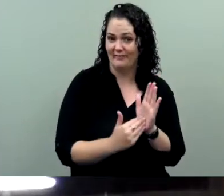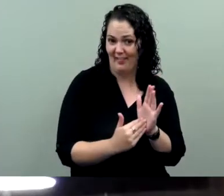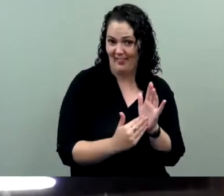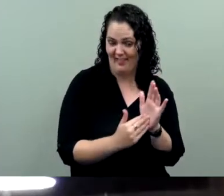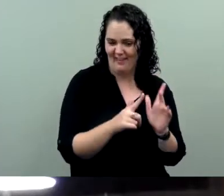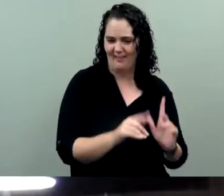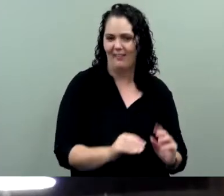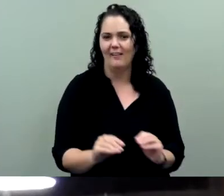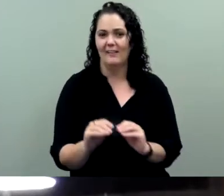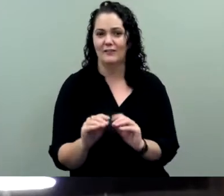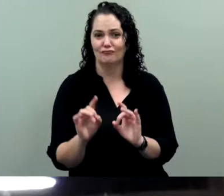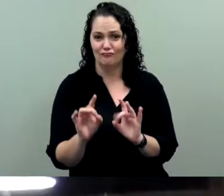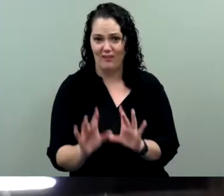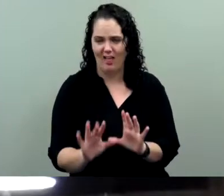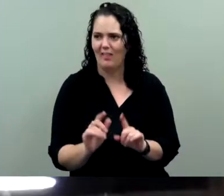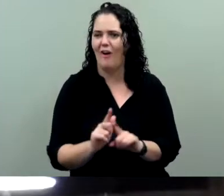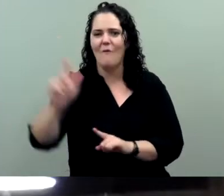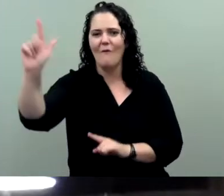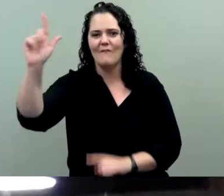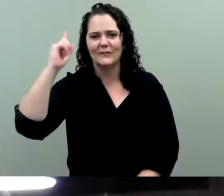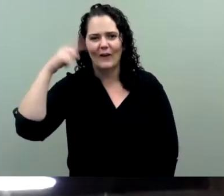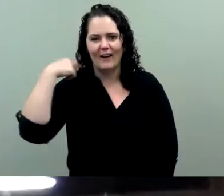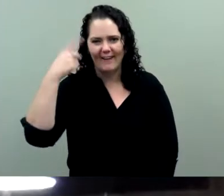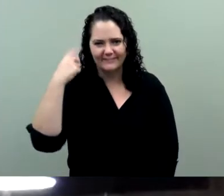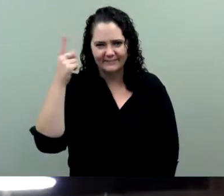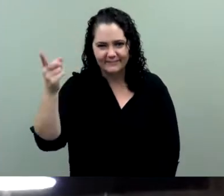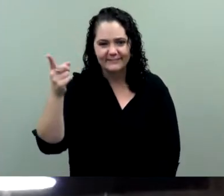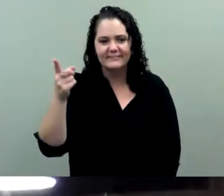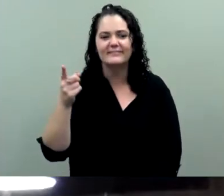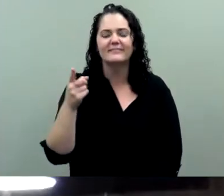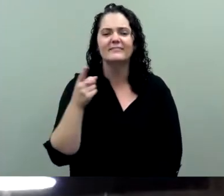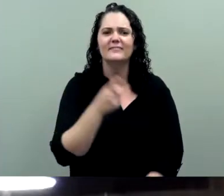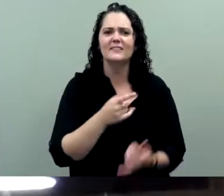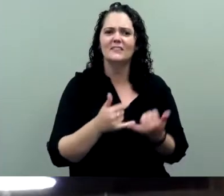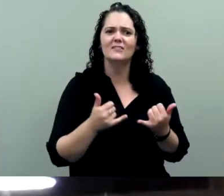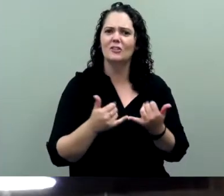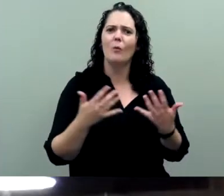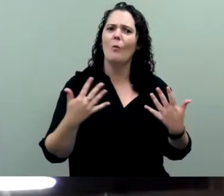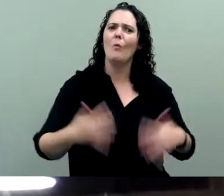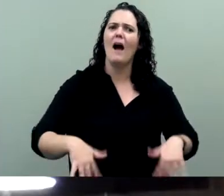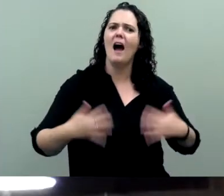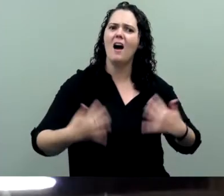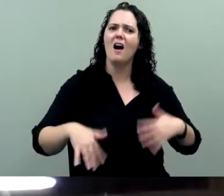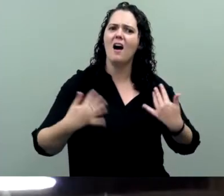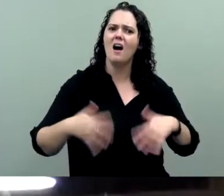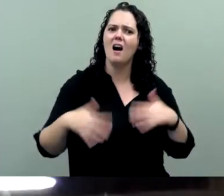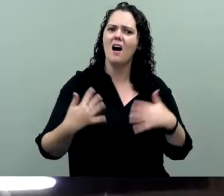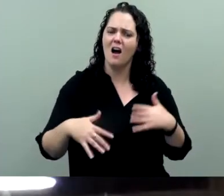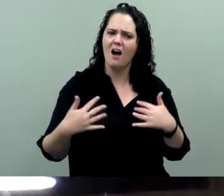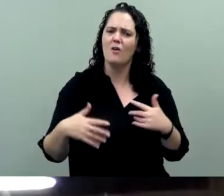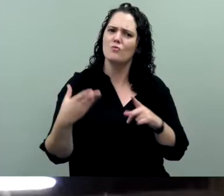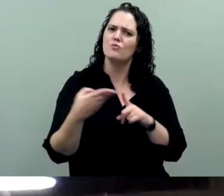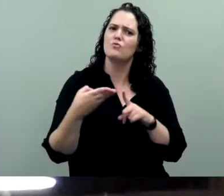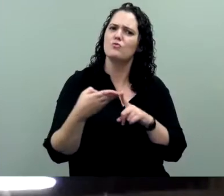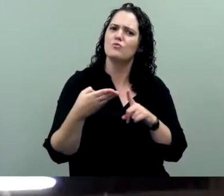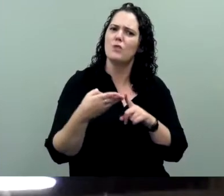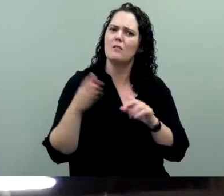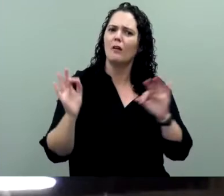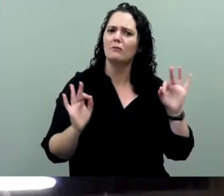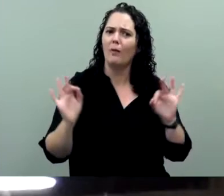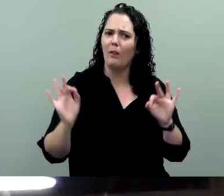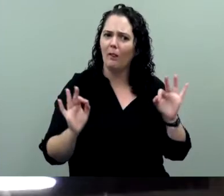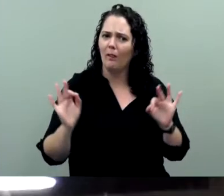London. And she was a really, really prominent model in London at the time, and many of